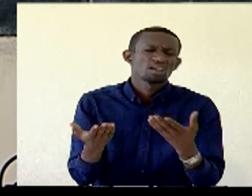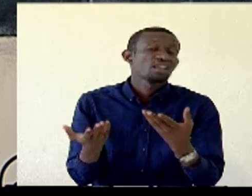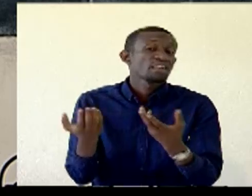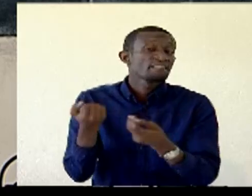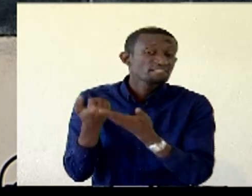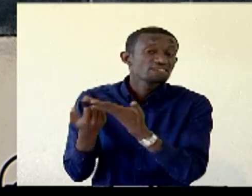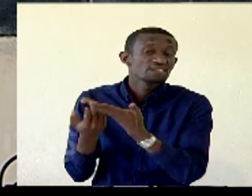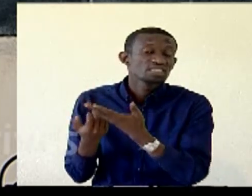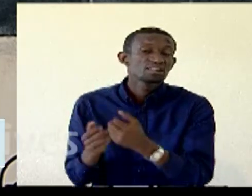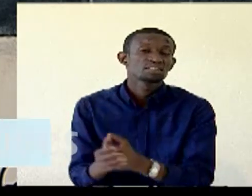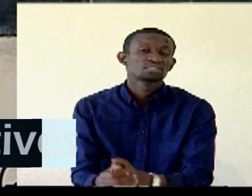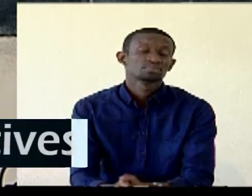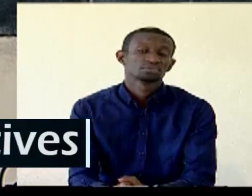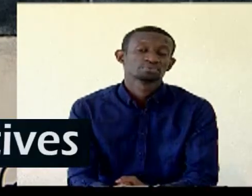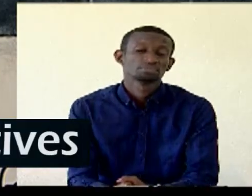containing